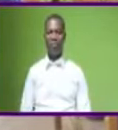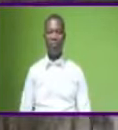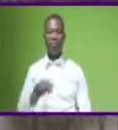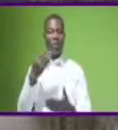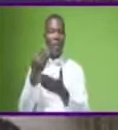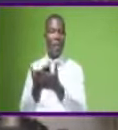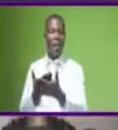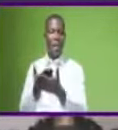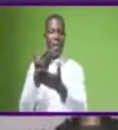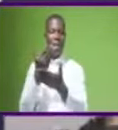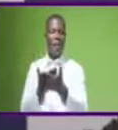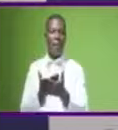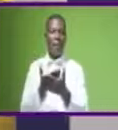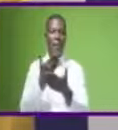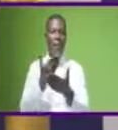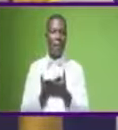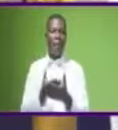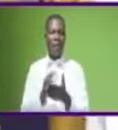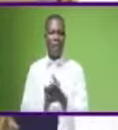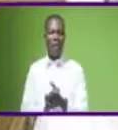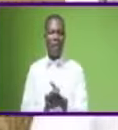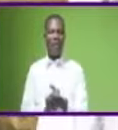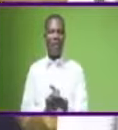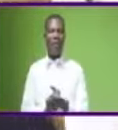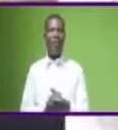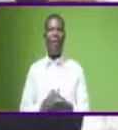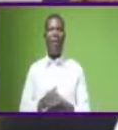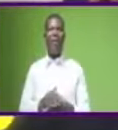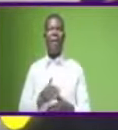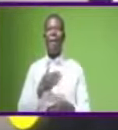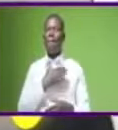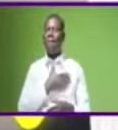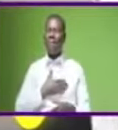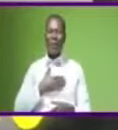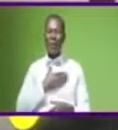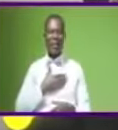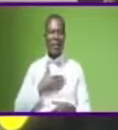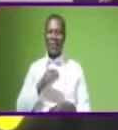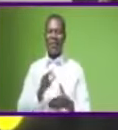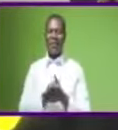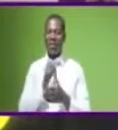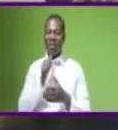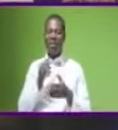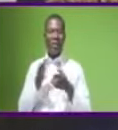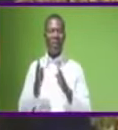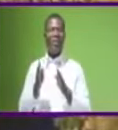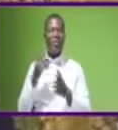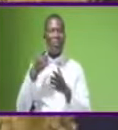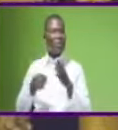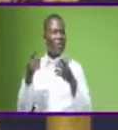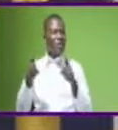Mesere mo. Eya mo ma di e kosunu nko mo akoma ho.